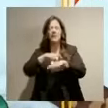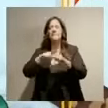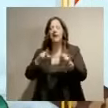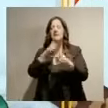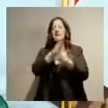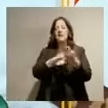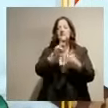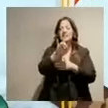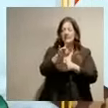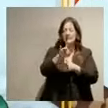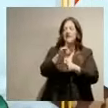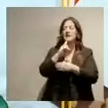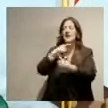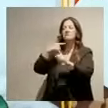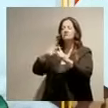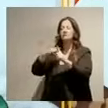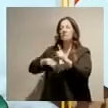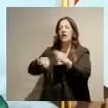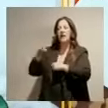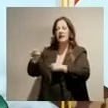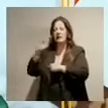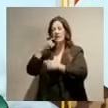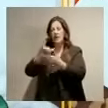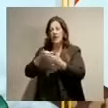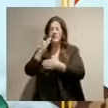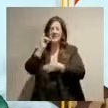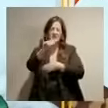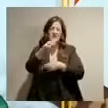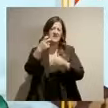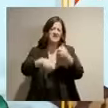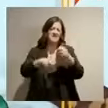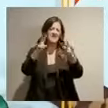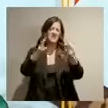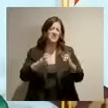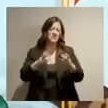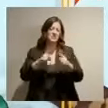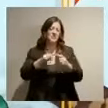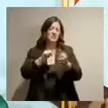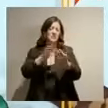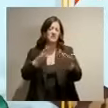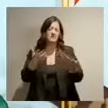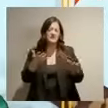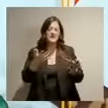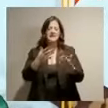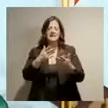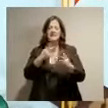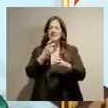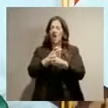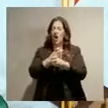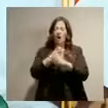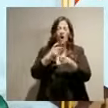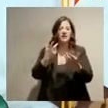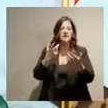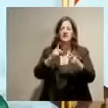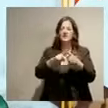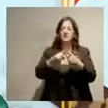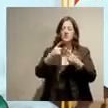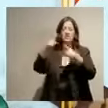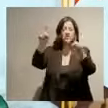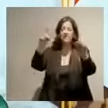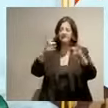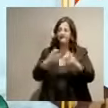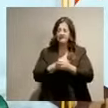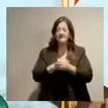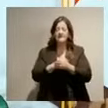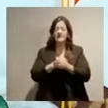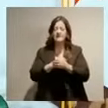asserted them. These are tough issues. And there's certain things, you know, that continue to promote that are difficult to actually achieve. And including,